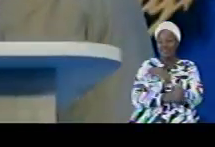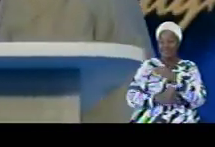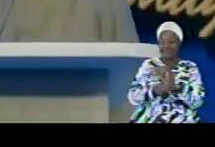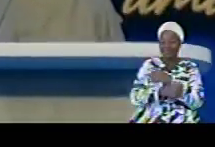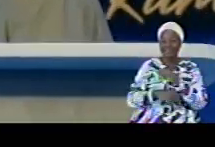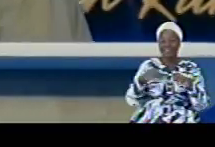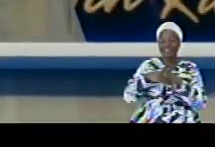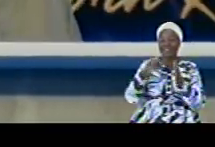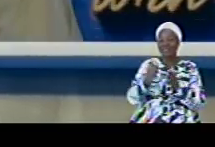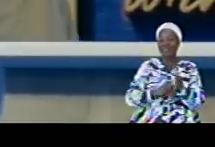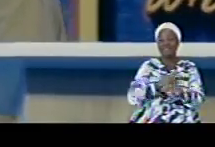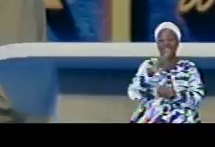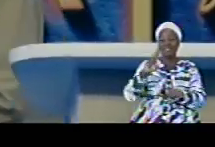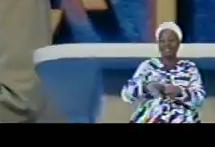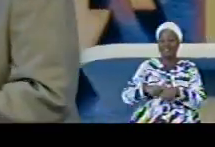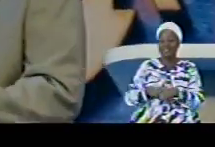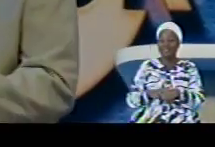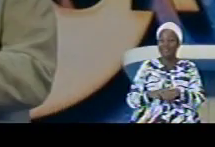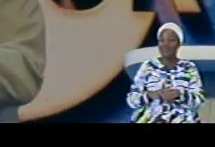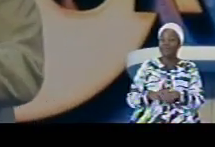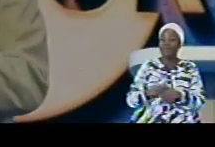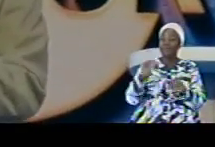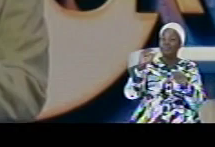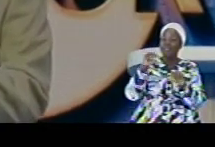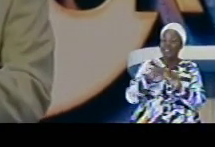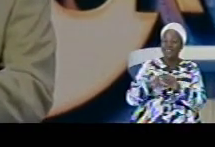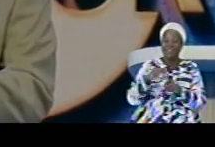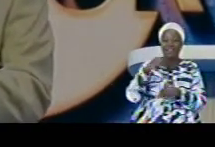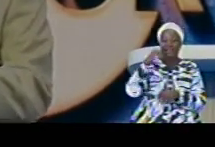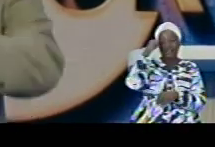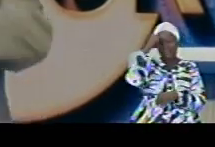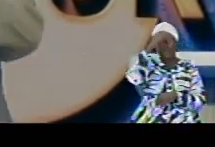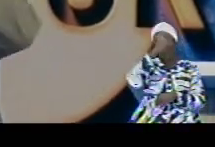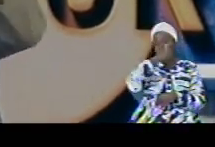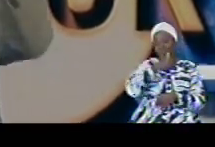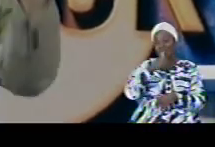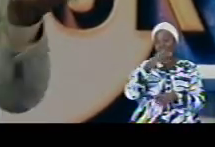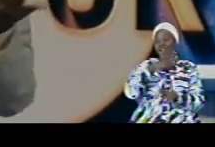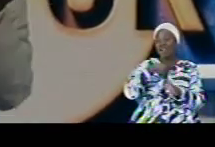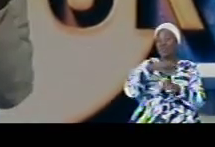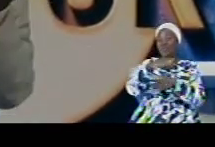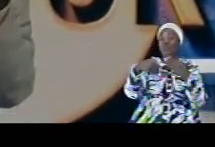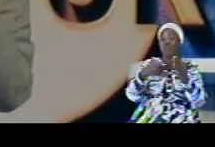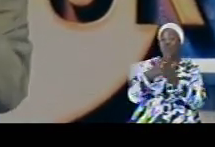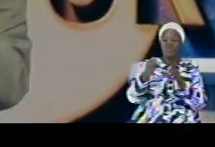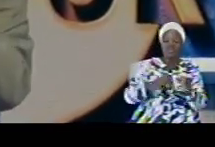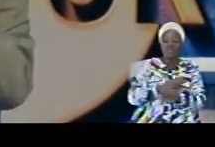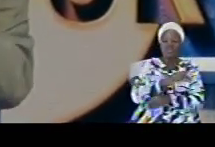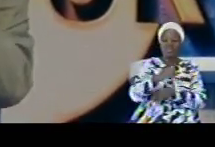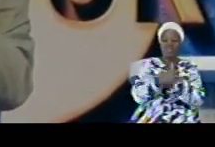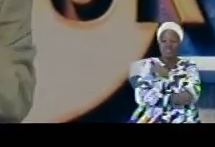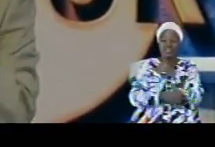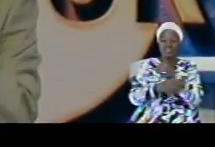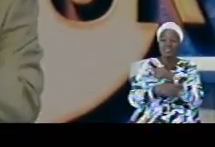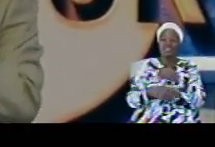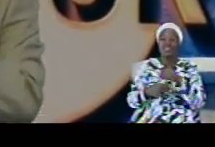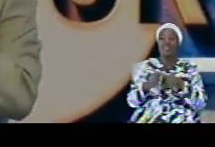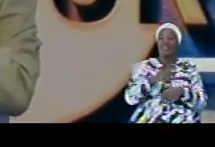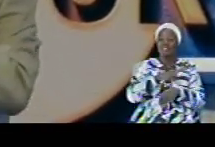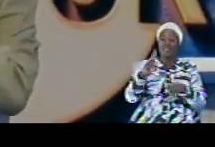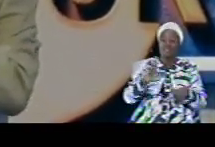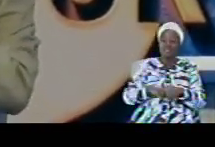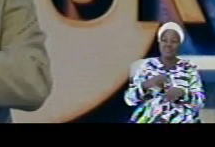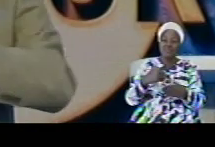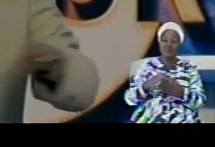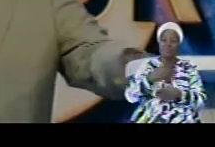every nation in Africa, and all the countries and nations beyond